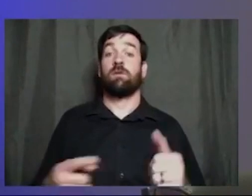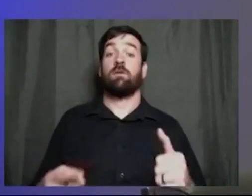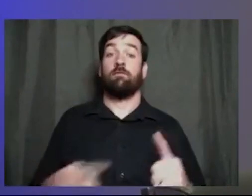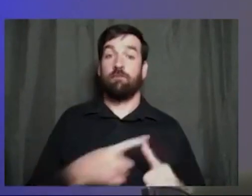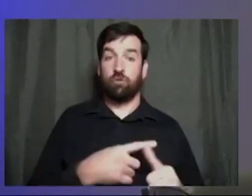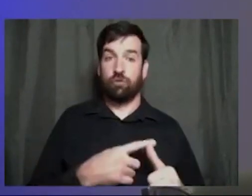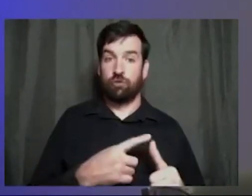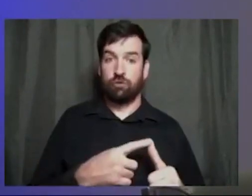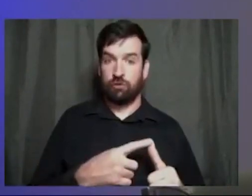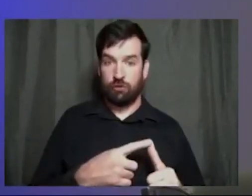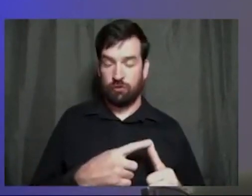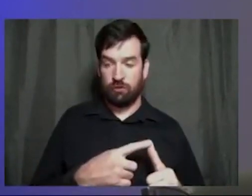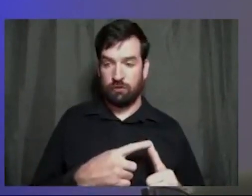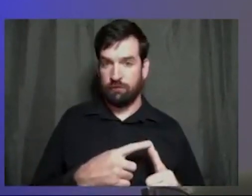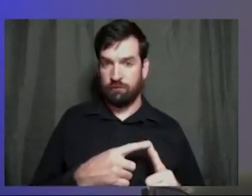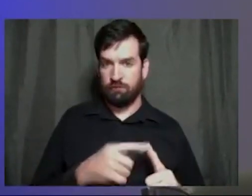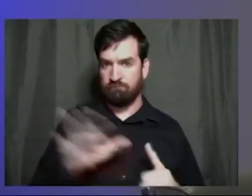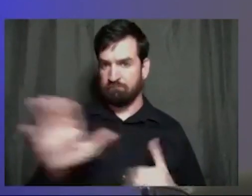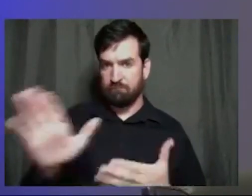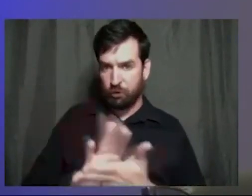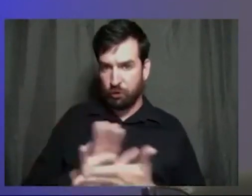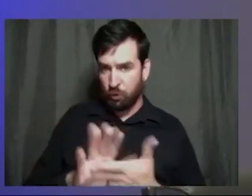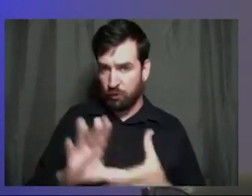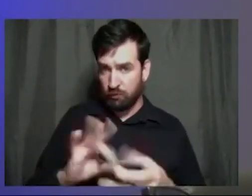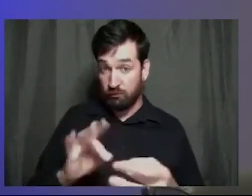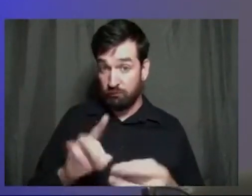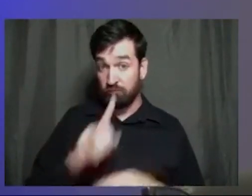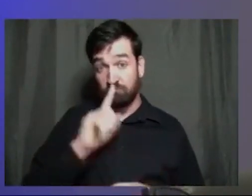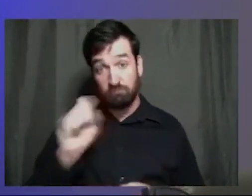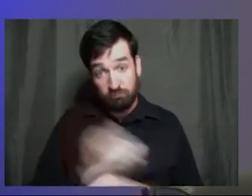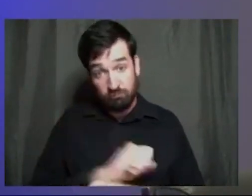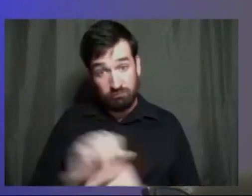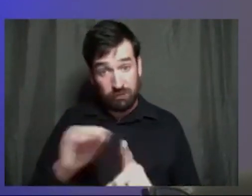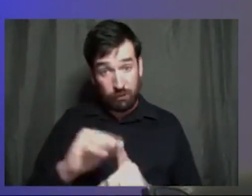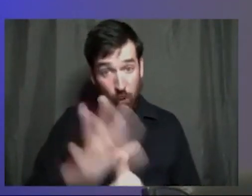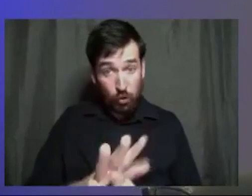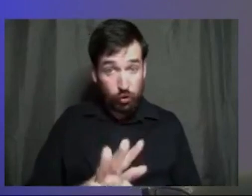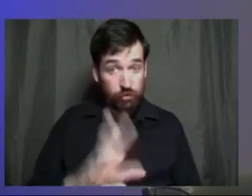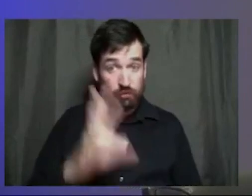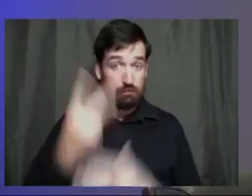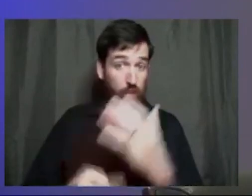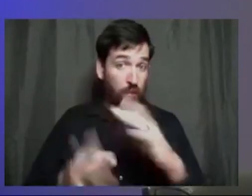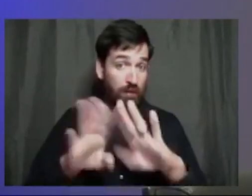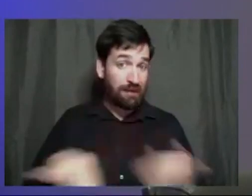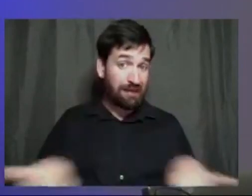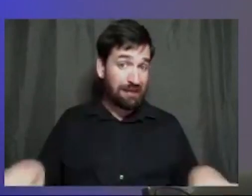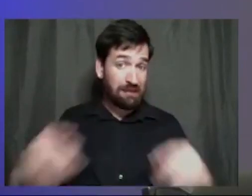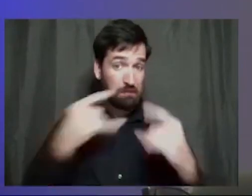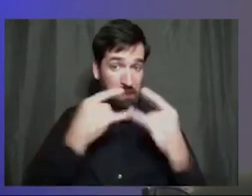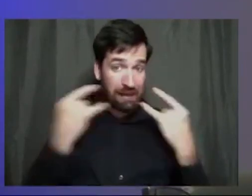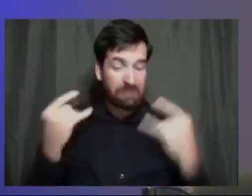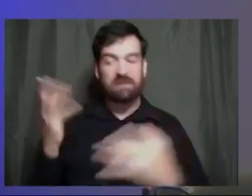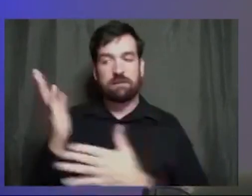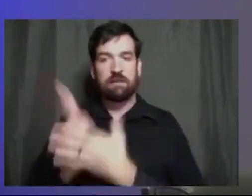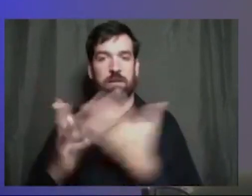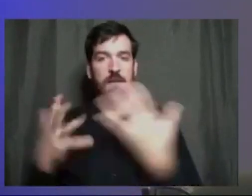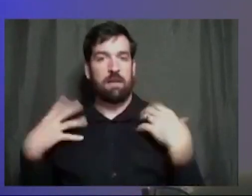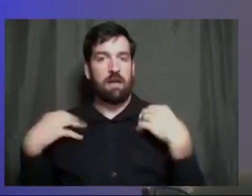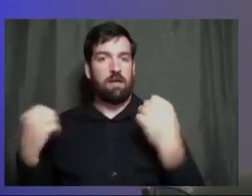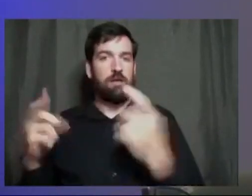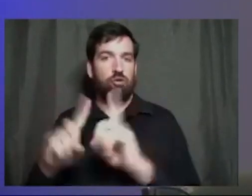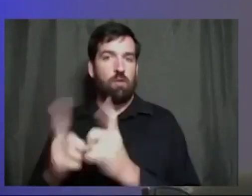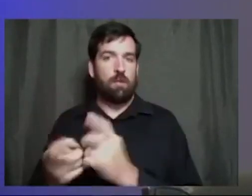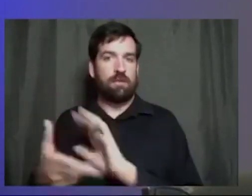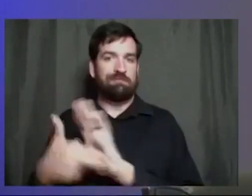the school say? Was it a true exposure? Were both kids masked? Some health departments aren't considering that an exposure, which would mean that you would